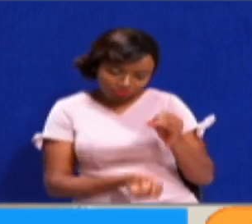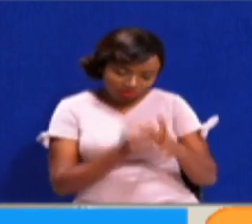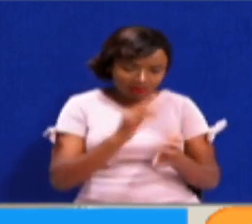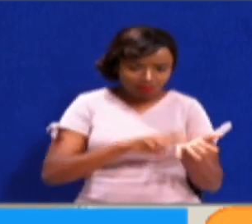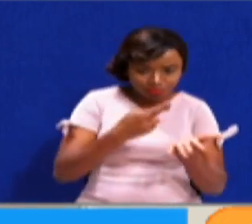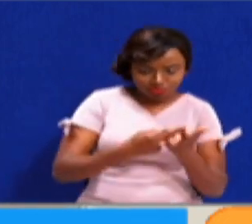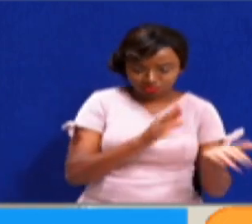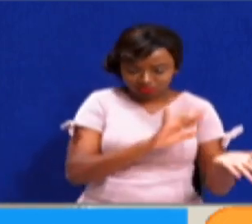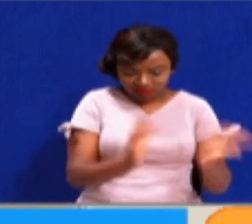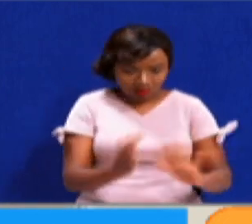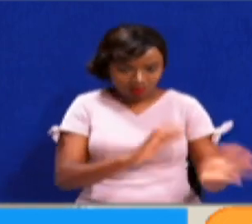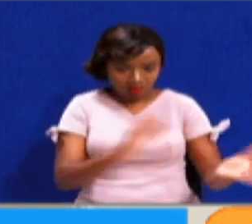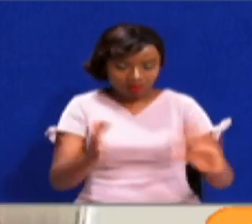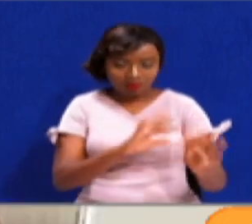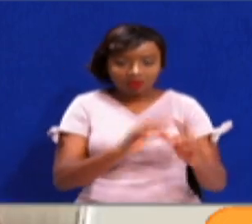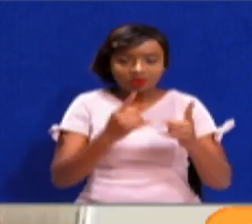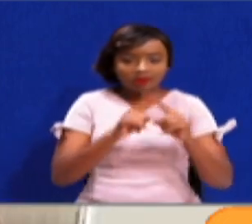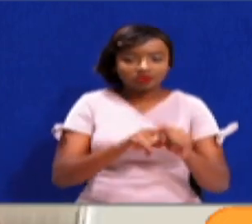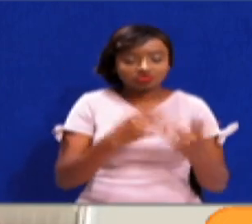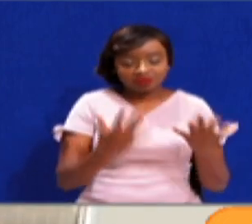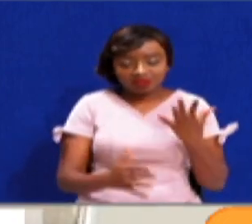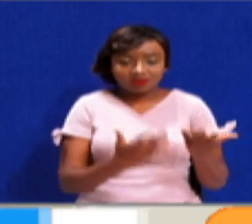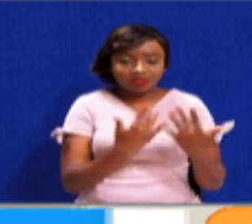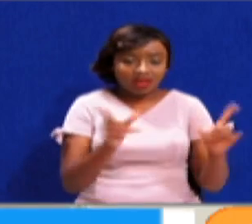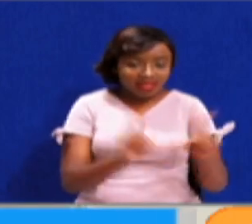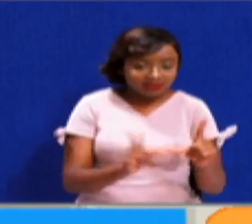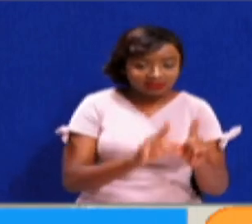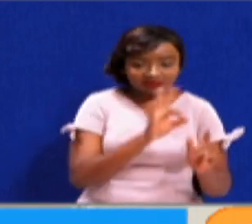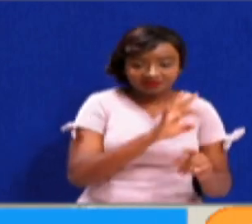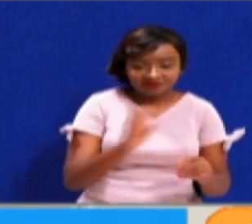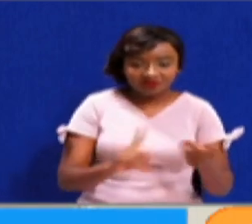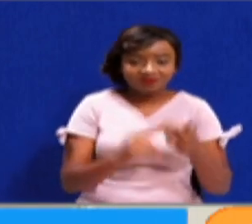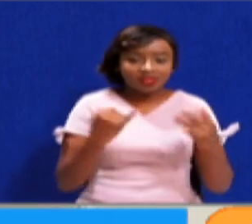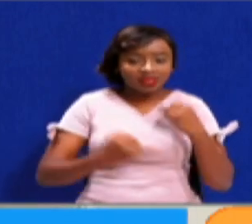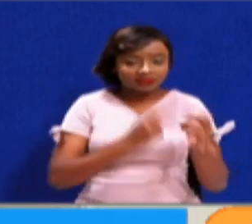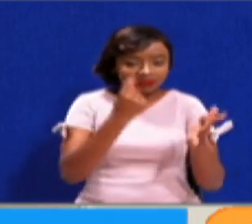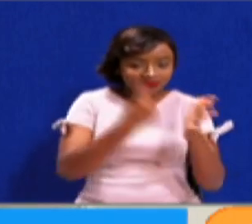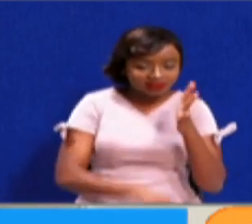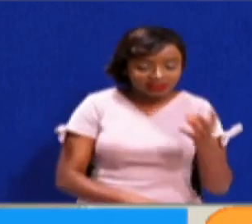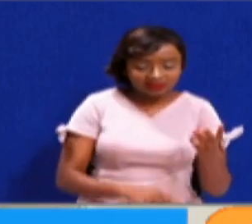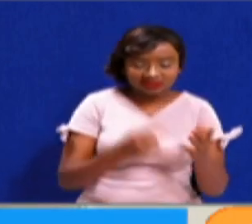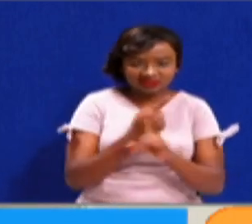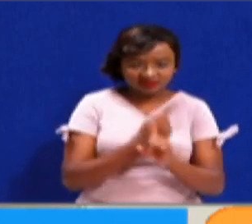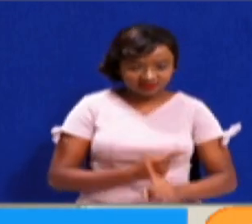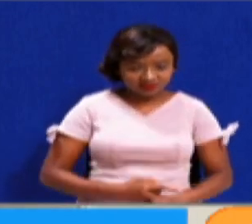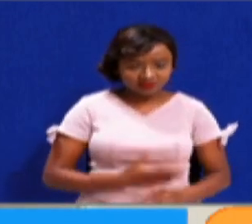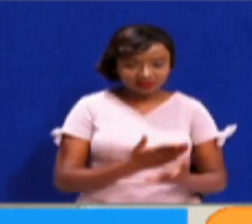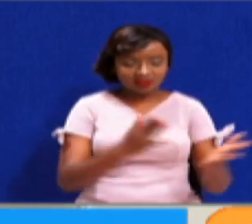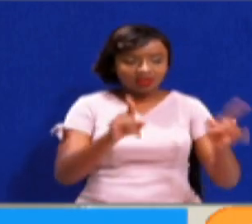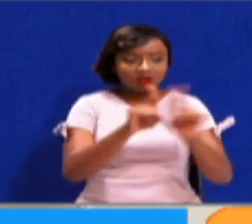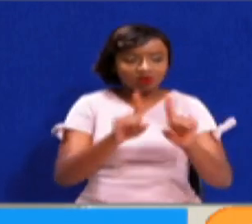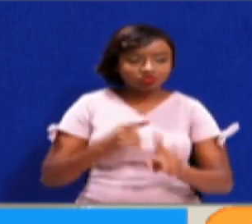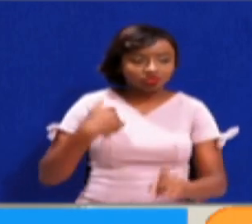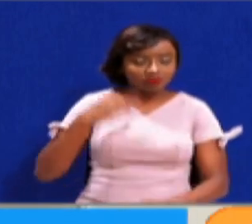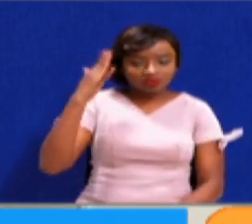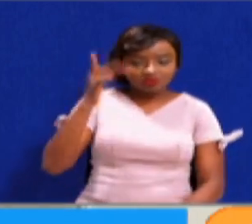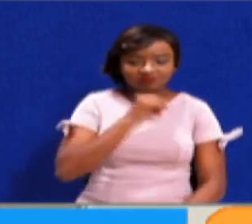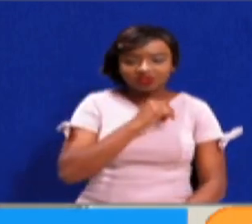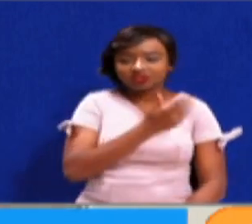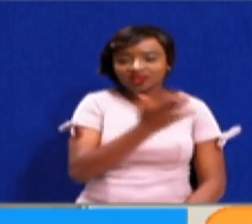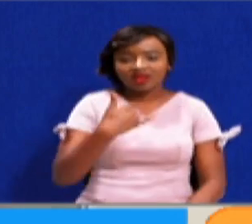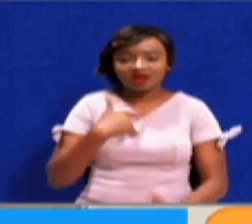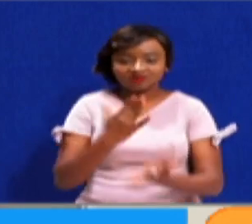source revenue is made up of property rates, licenses and fees, entertainment taxes, you know, amongst others. And I know, you know, there's been a little bit of